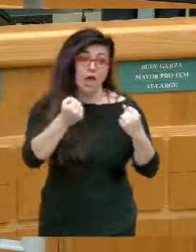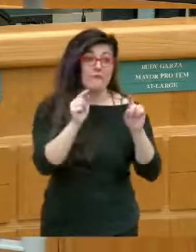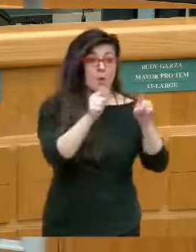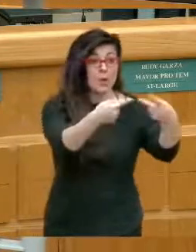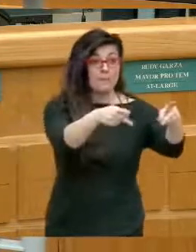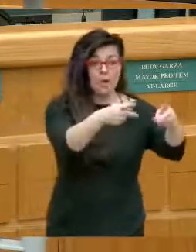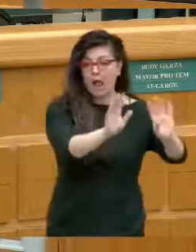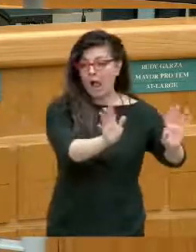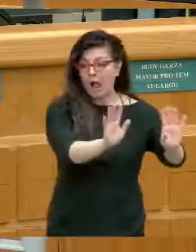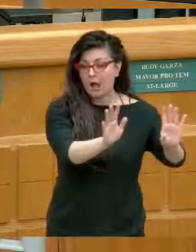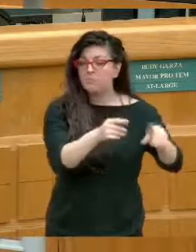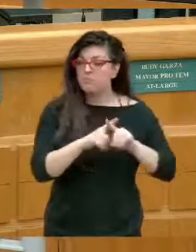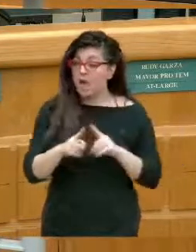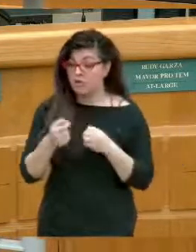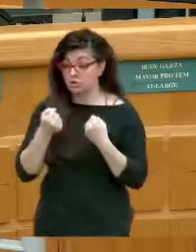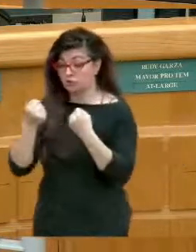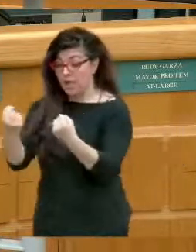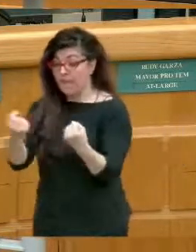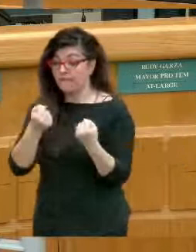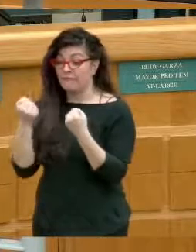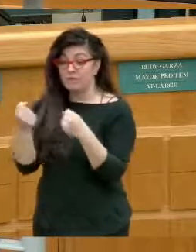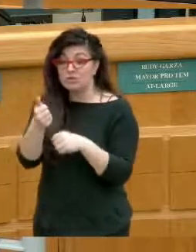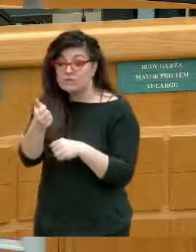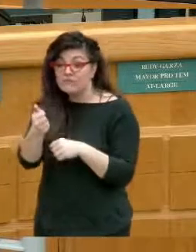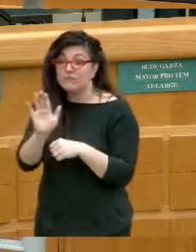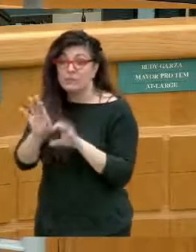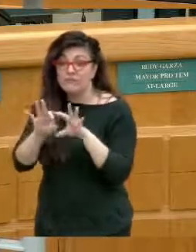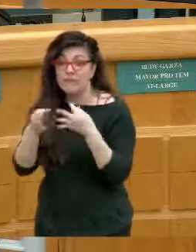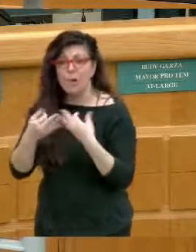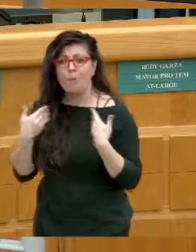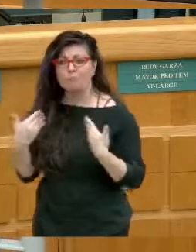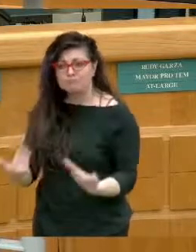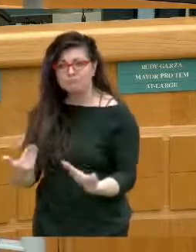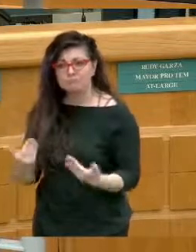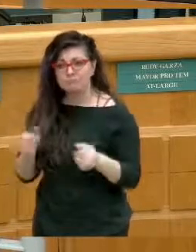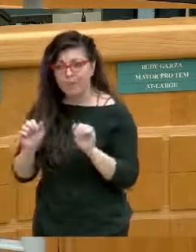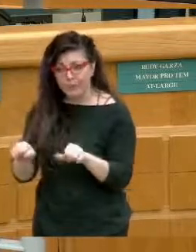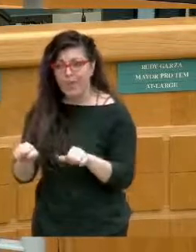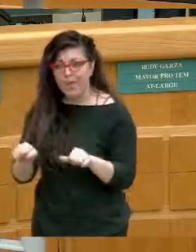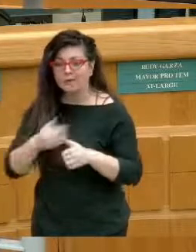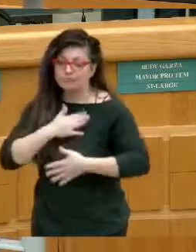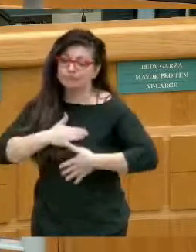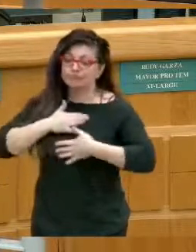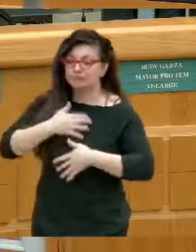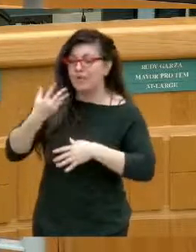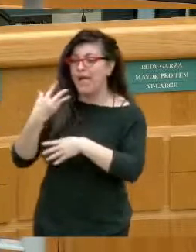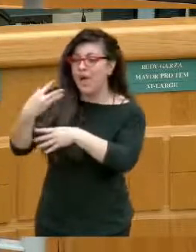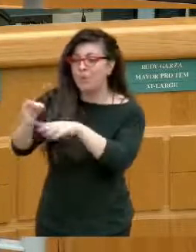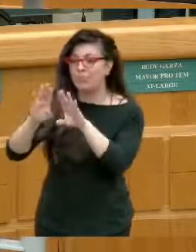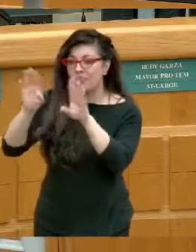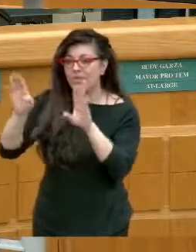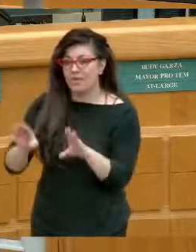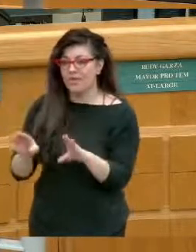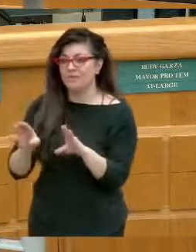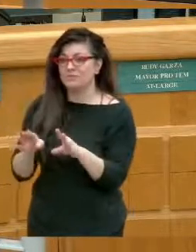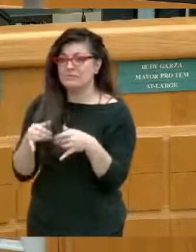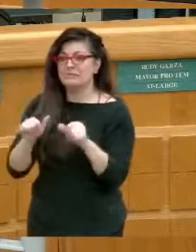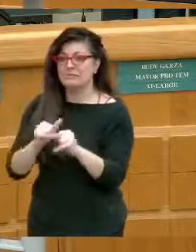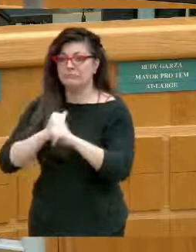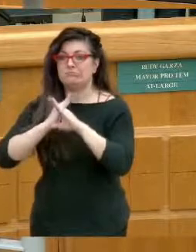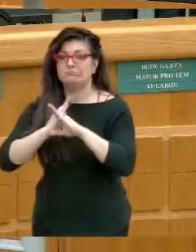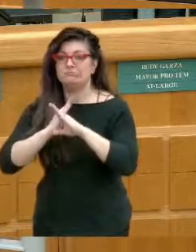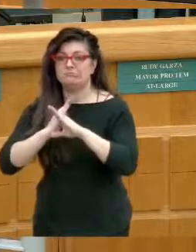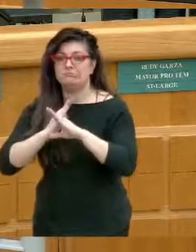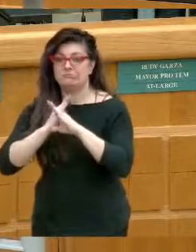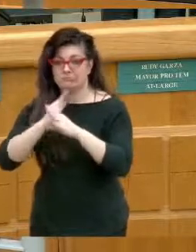result in increased transmission. So there are ways and things you can do you can get you out of the house and keep you from going stir